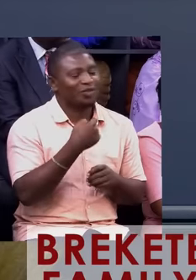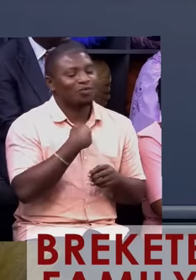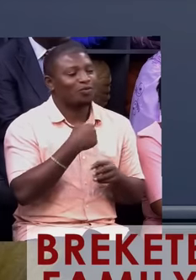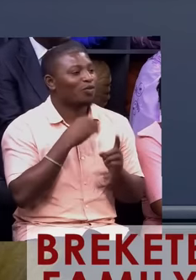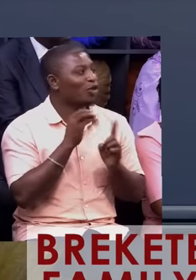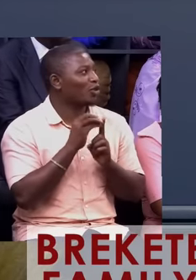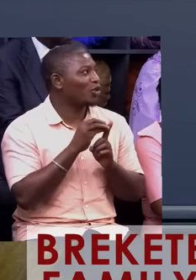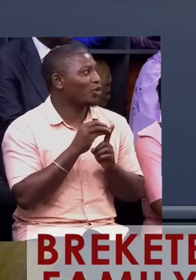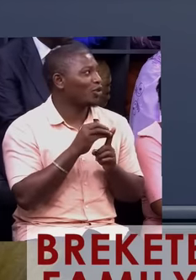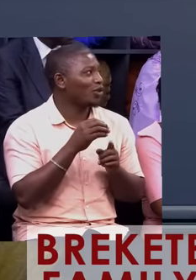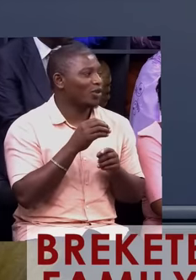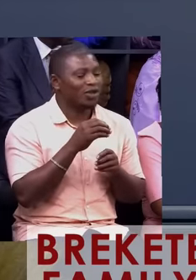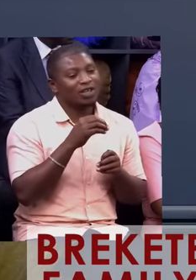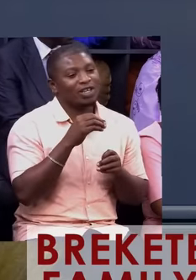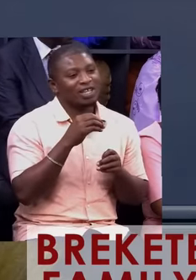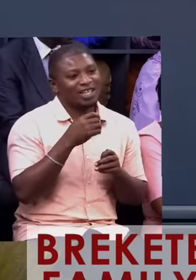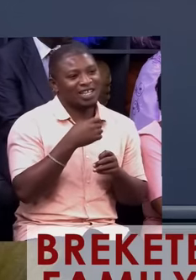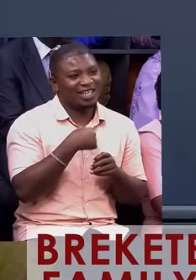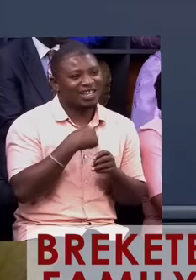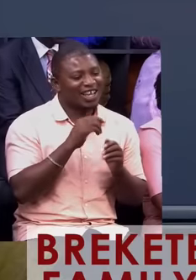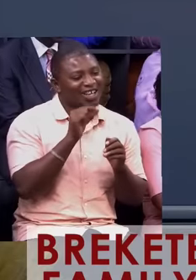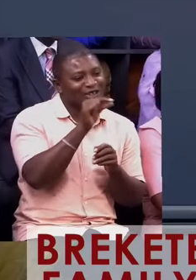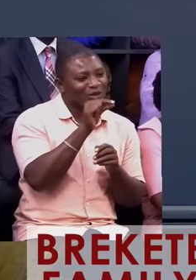passer I take